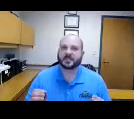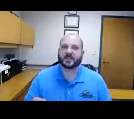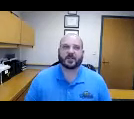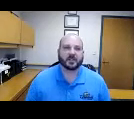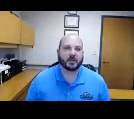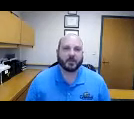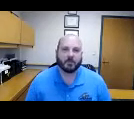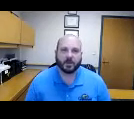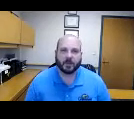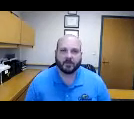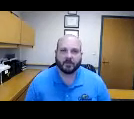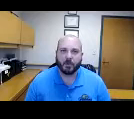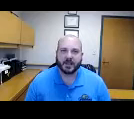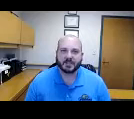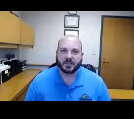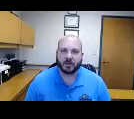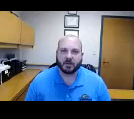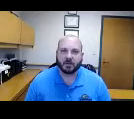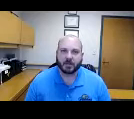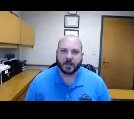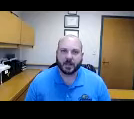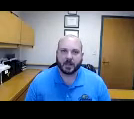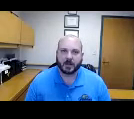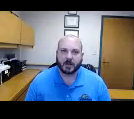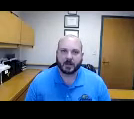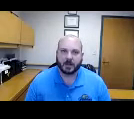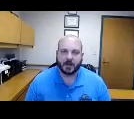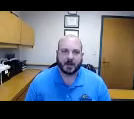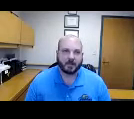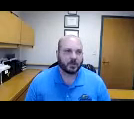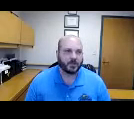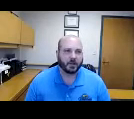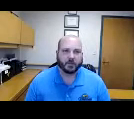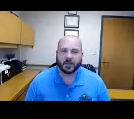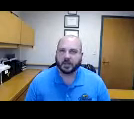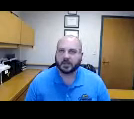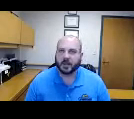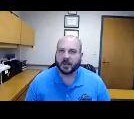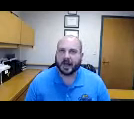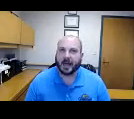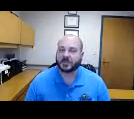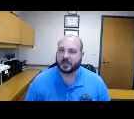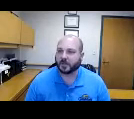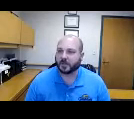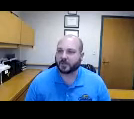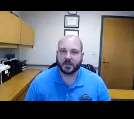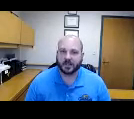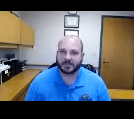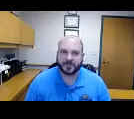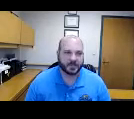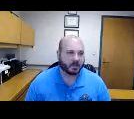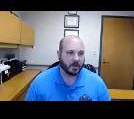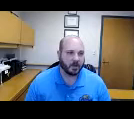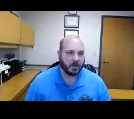but still there's a little bit of ways to go in moving COVID out of our